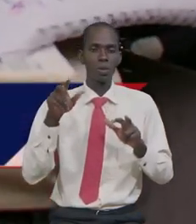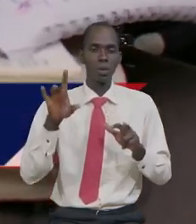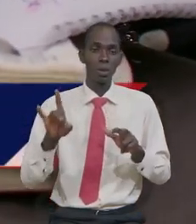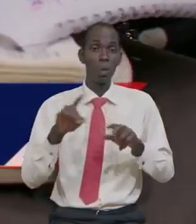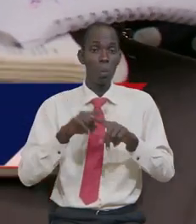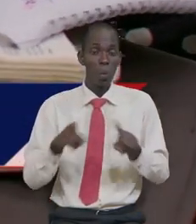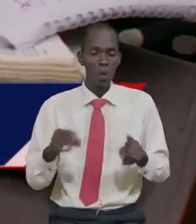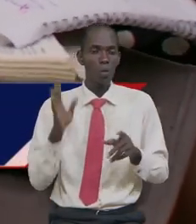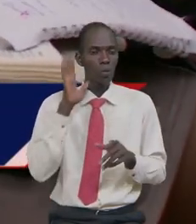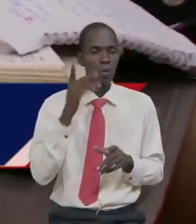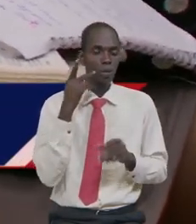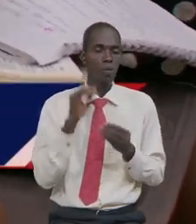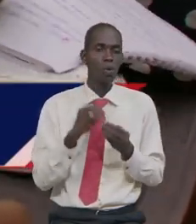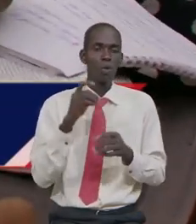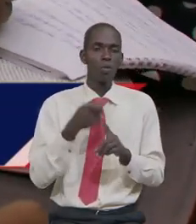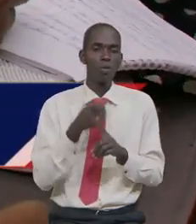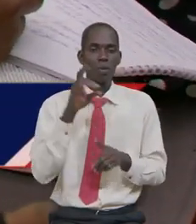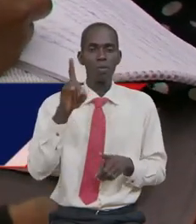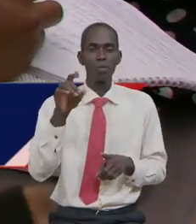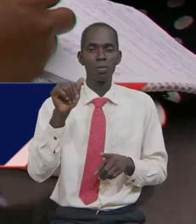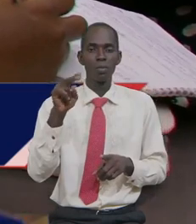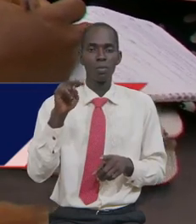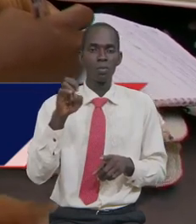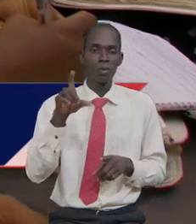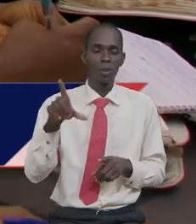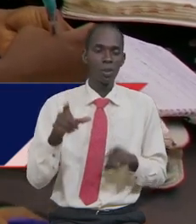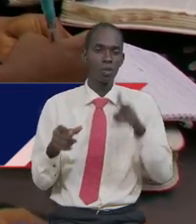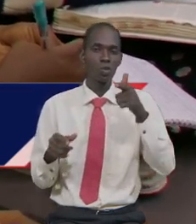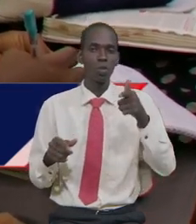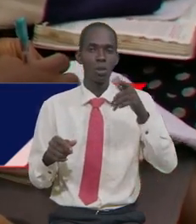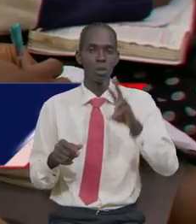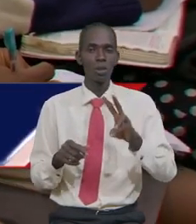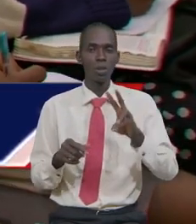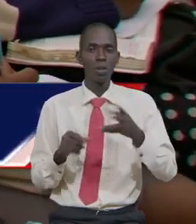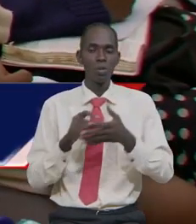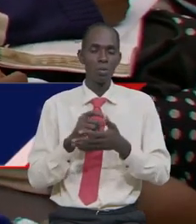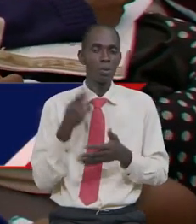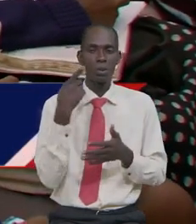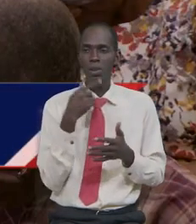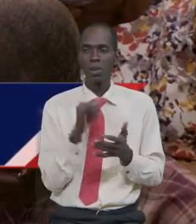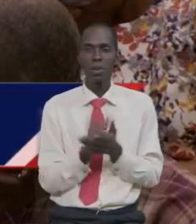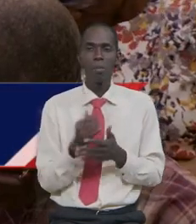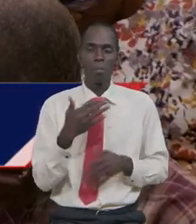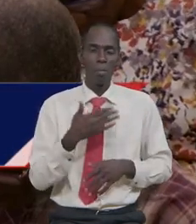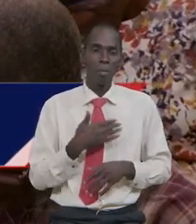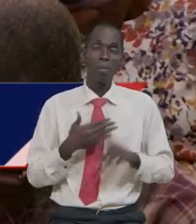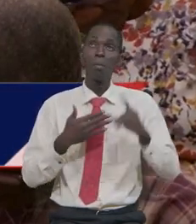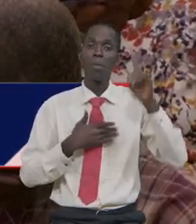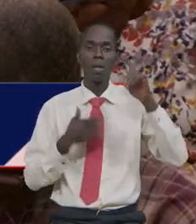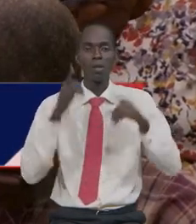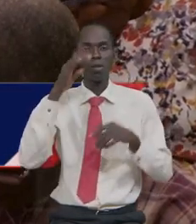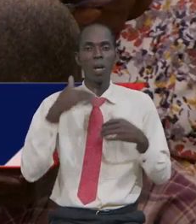reading from verse 22. Daniel chapter 6, verse 22. My God has sent his